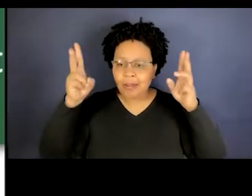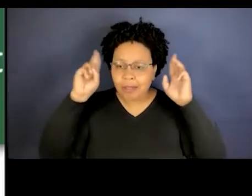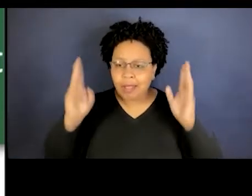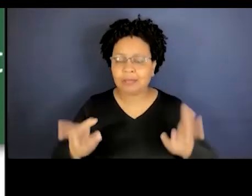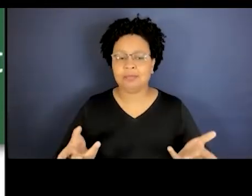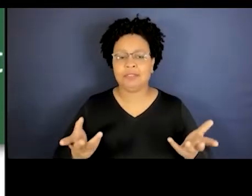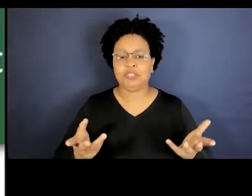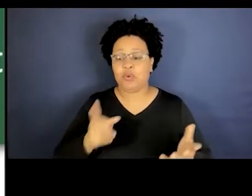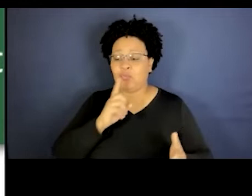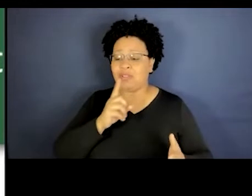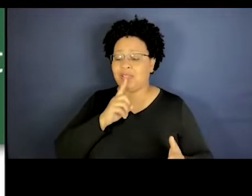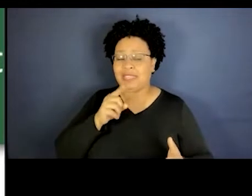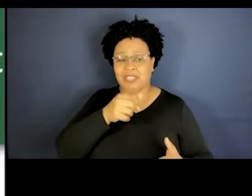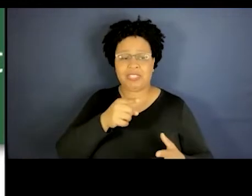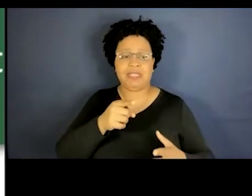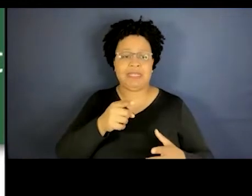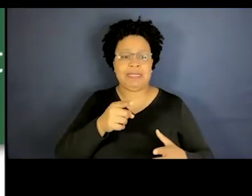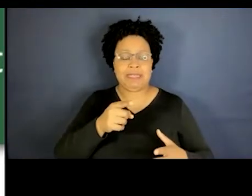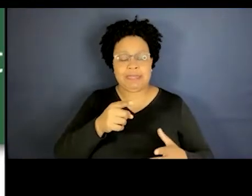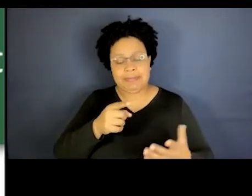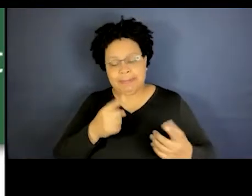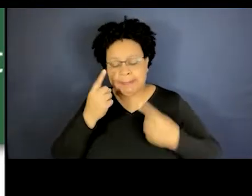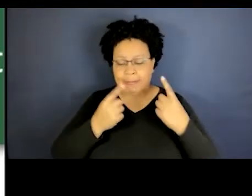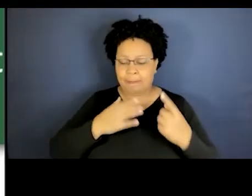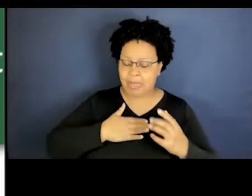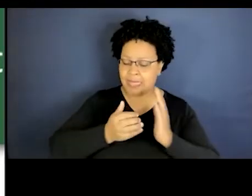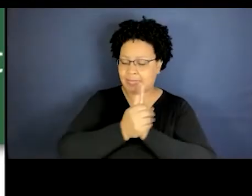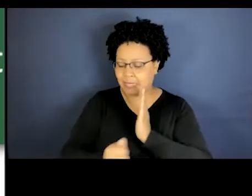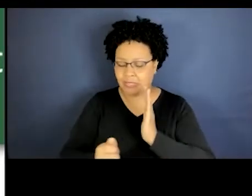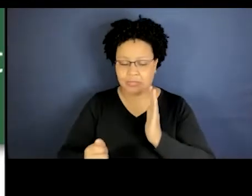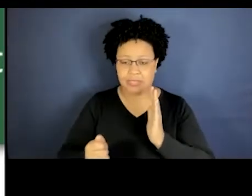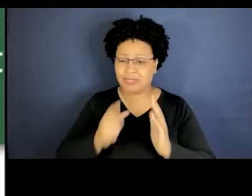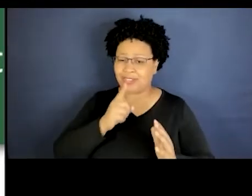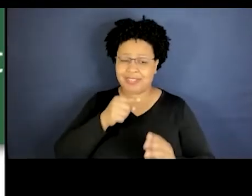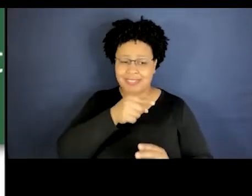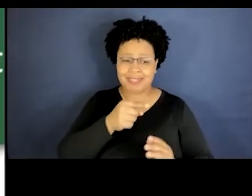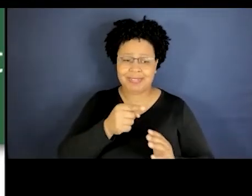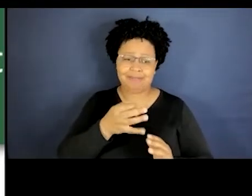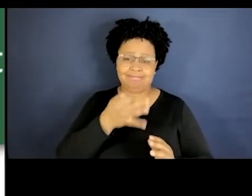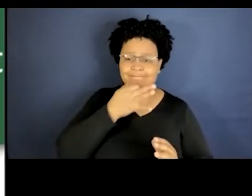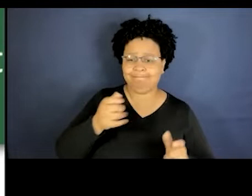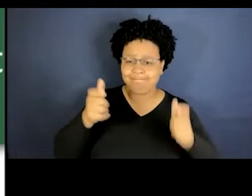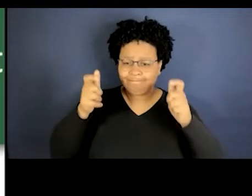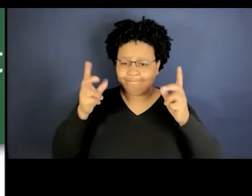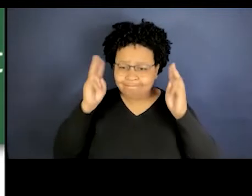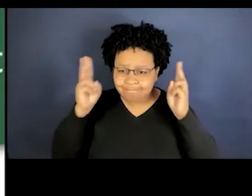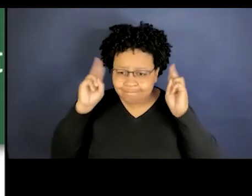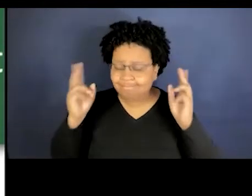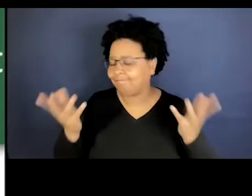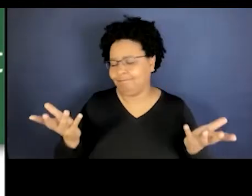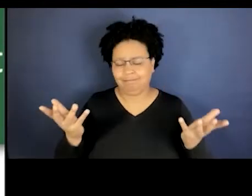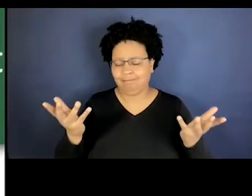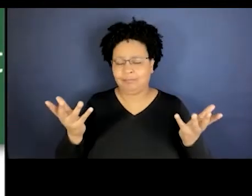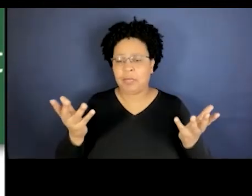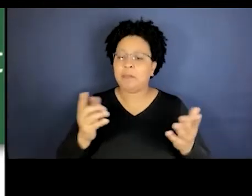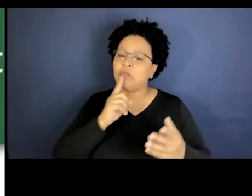together because she wasn't a barber, but came up with the skills to be able to do it. And it became a special time for them where they would sit